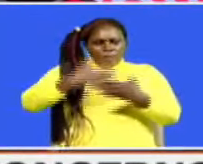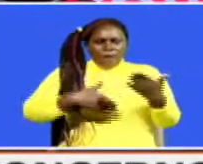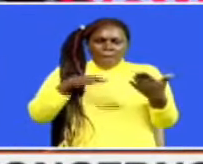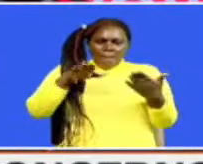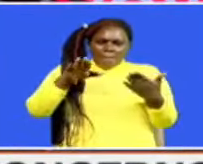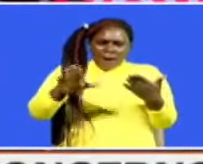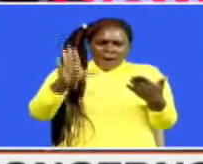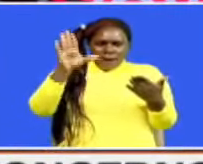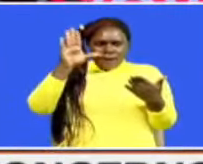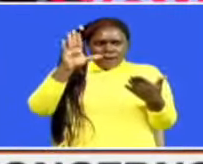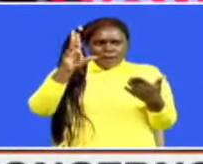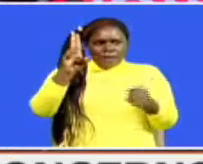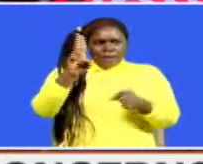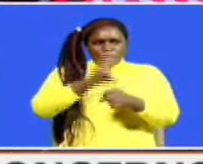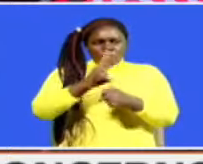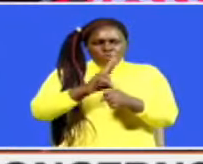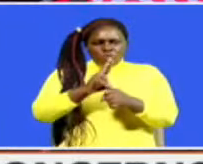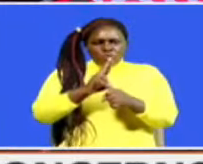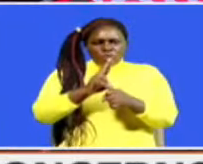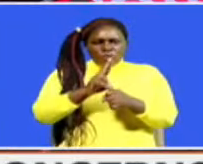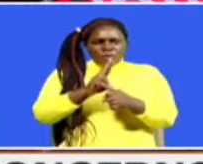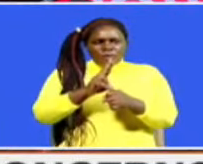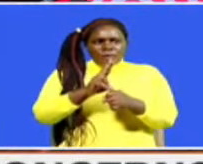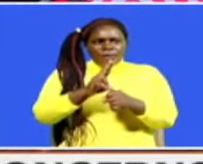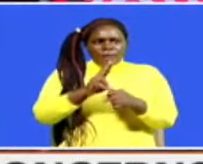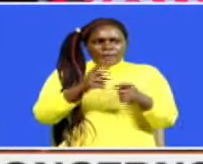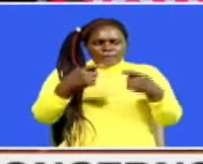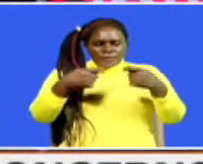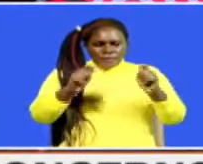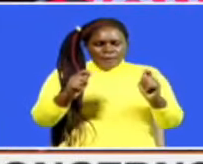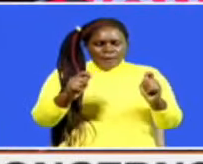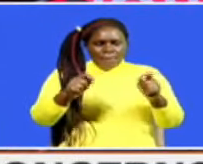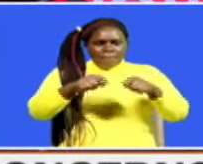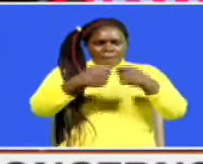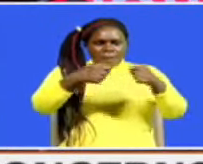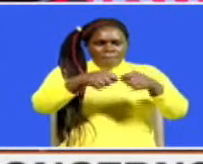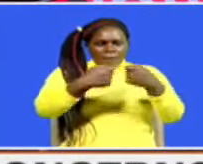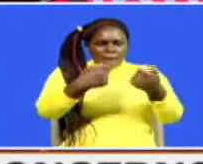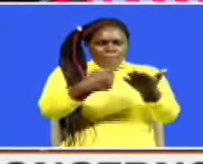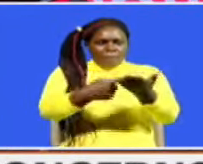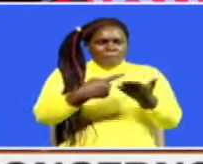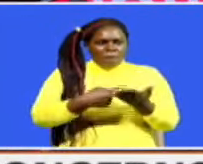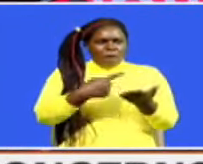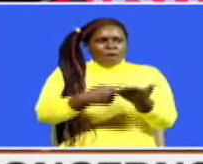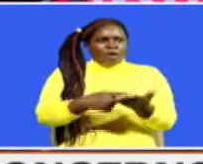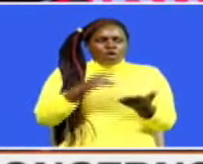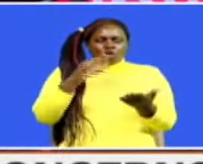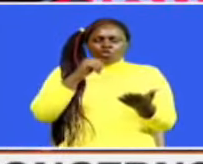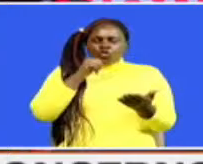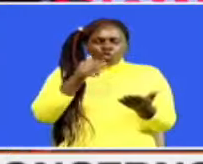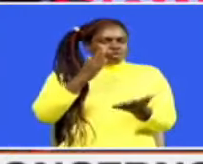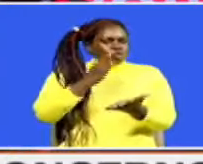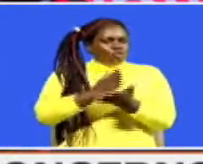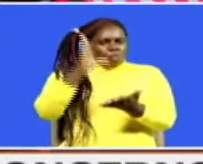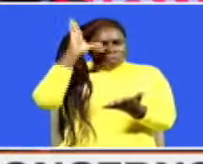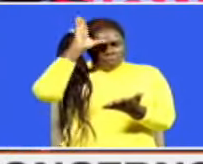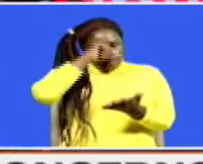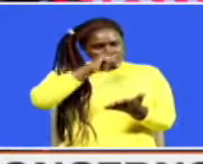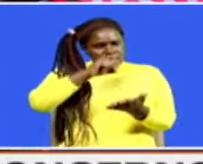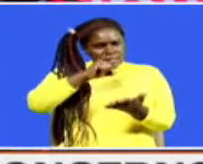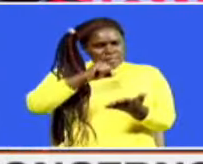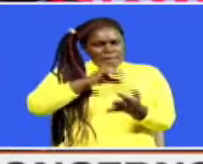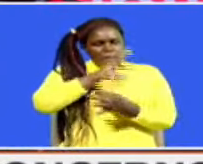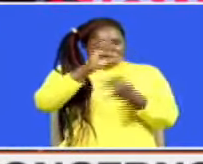he would use his time to try and scuttle the dialogue is really misplaced, is